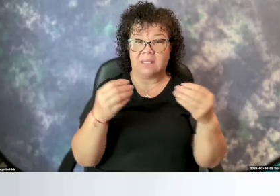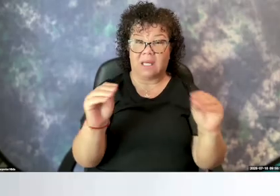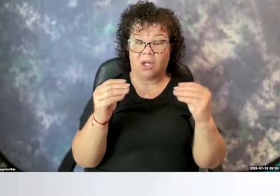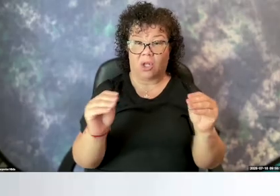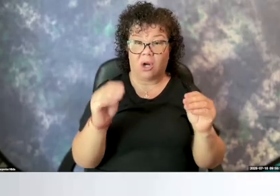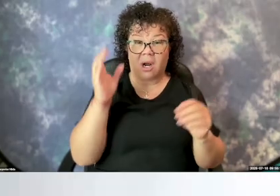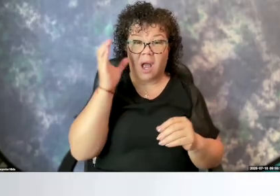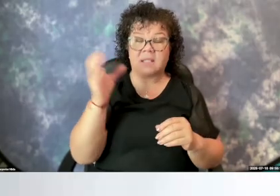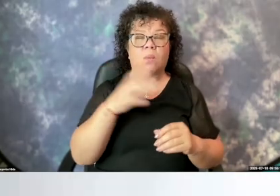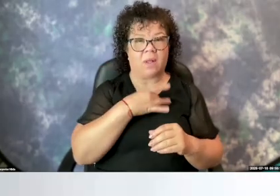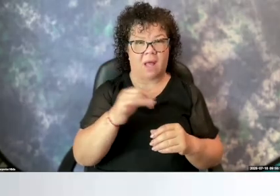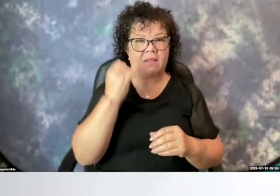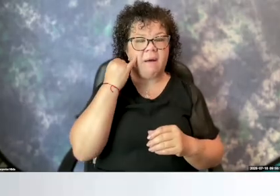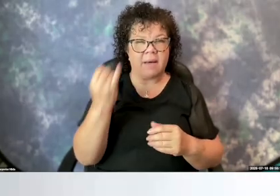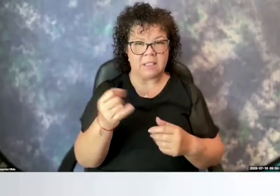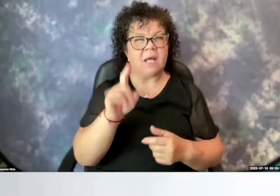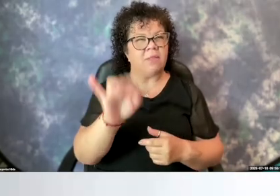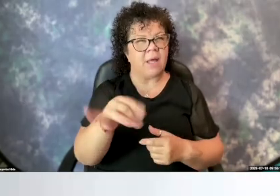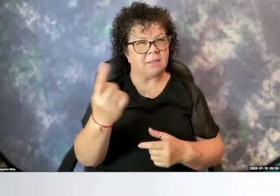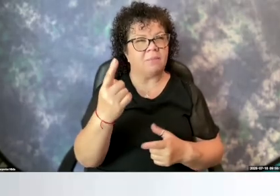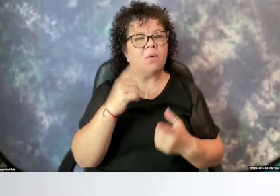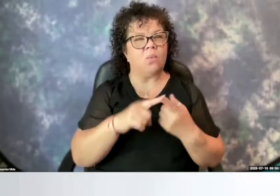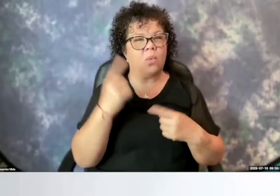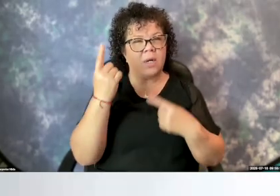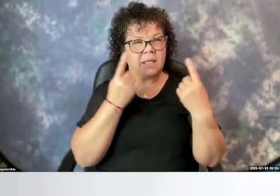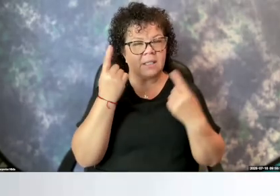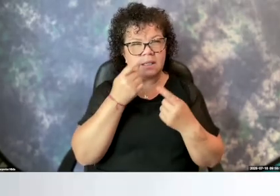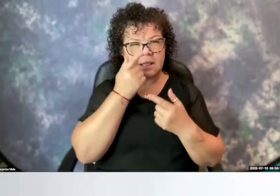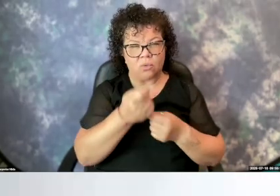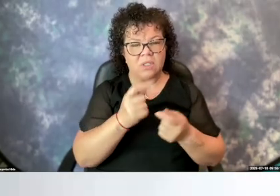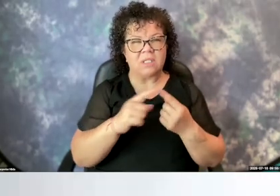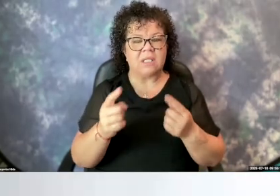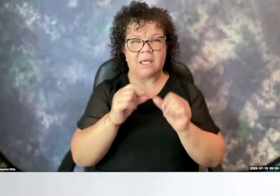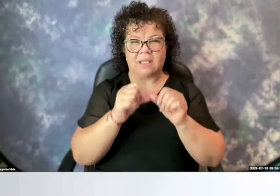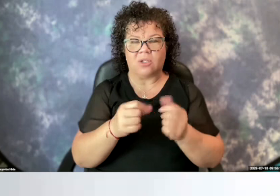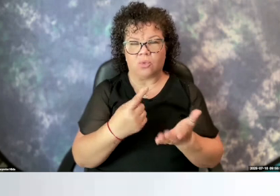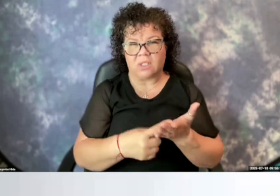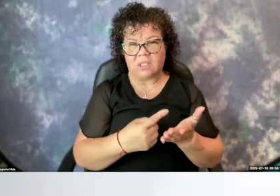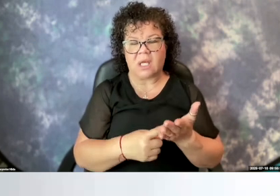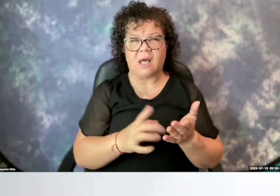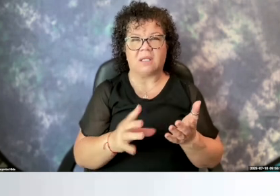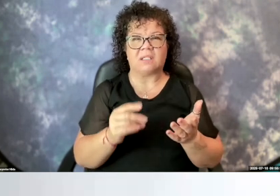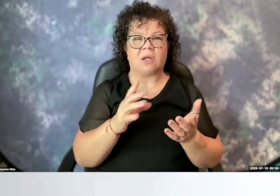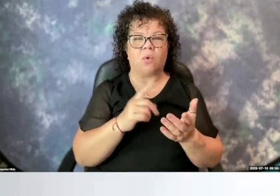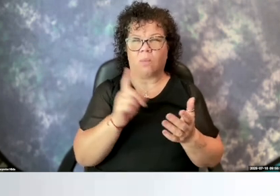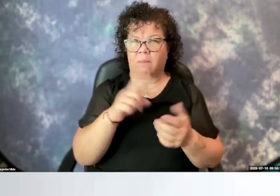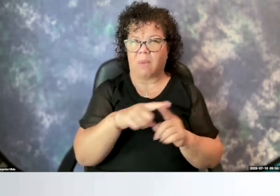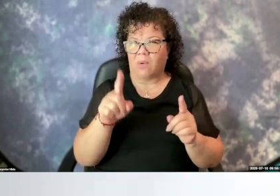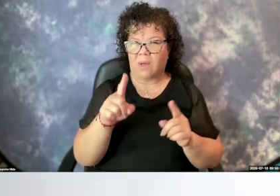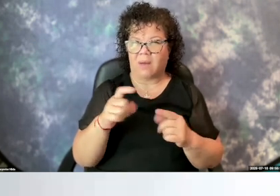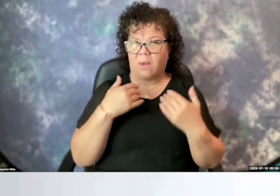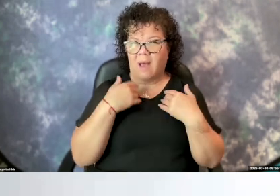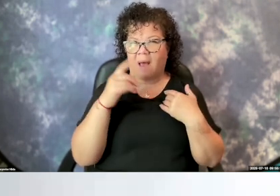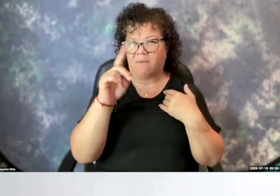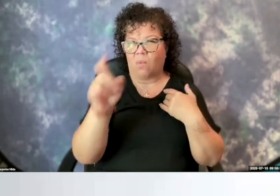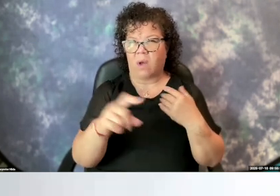idea. So, it's something else we're interested in continuing to discuss and provide input on. I think we just more have